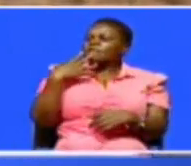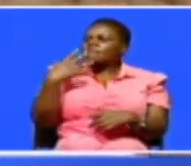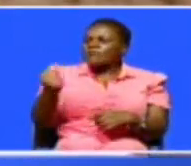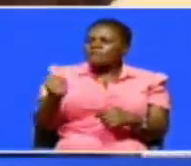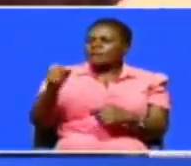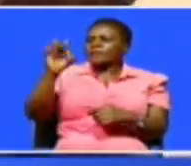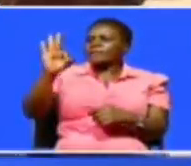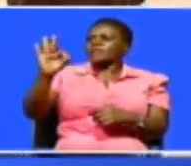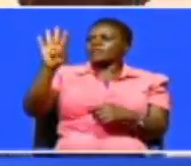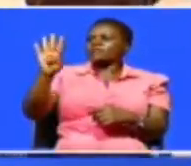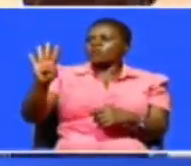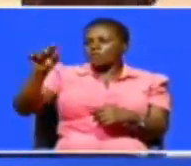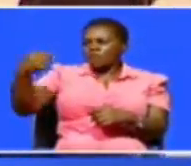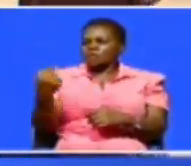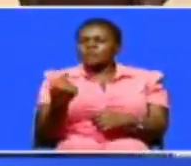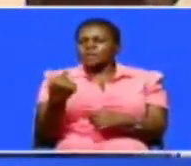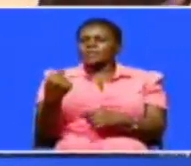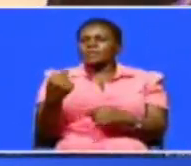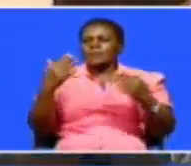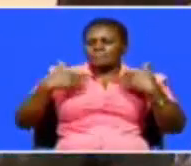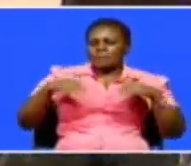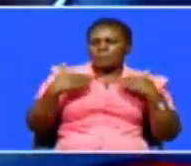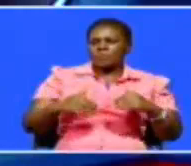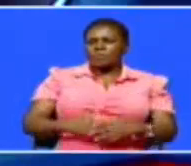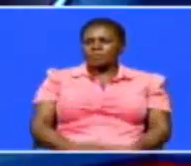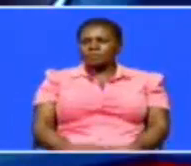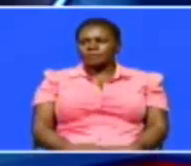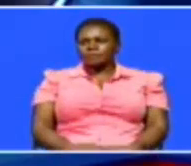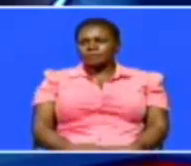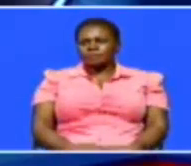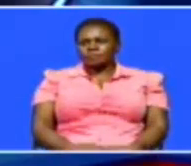534,000 people. Brian Otieno, KTN News. Now, going by the global